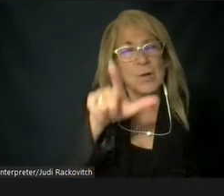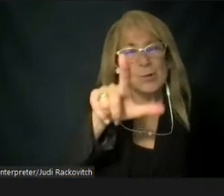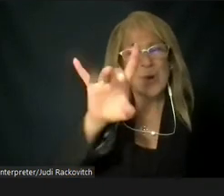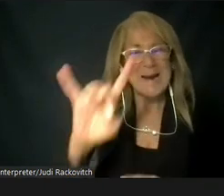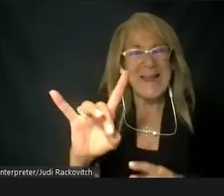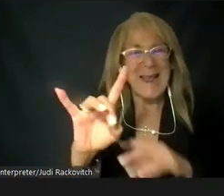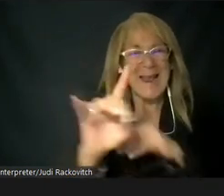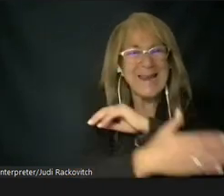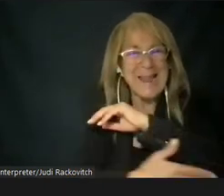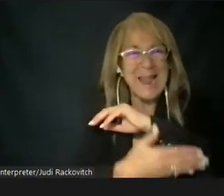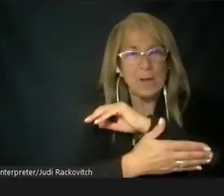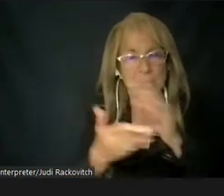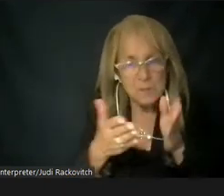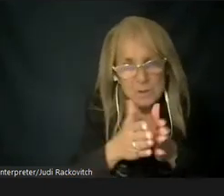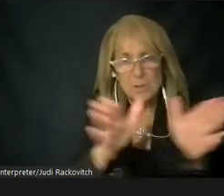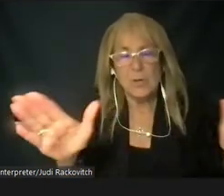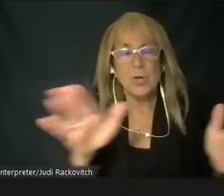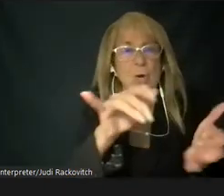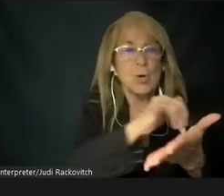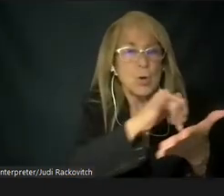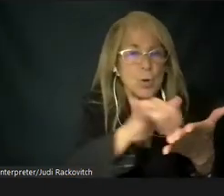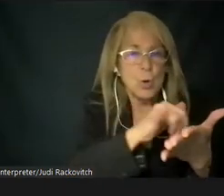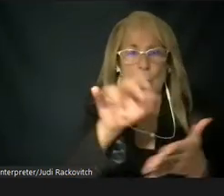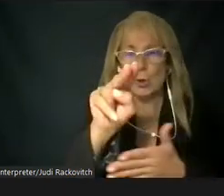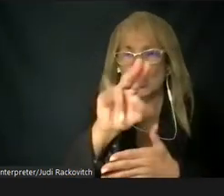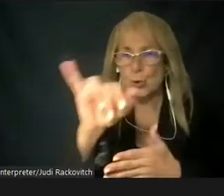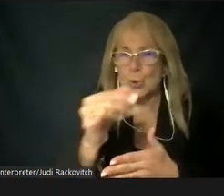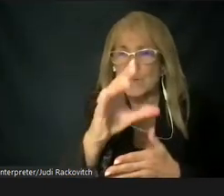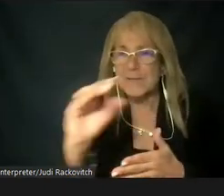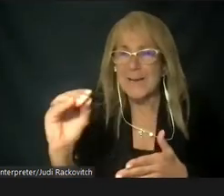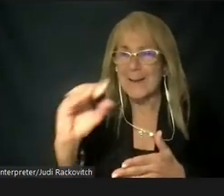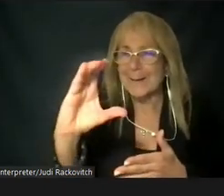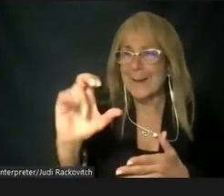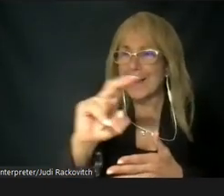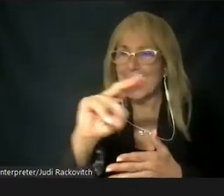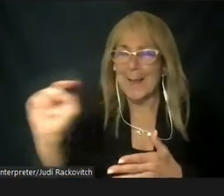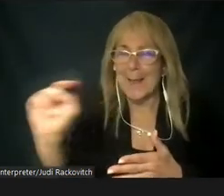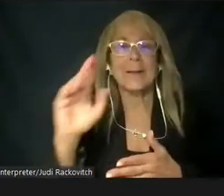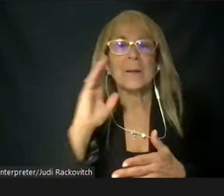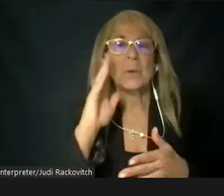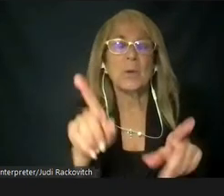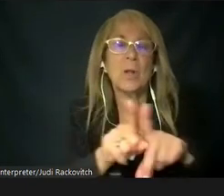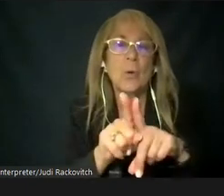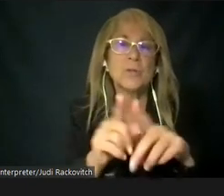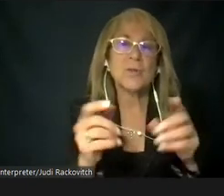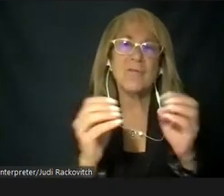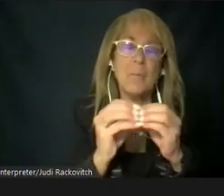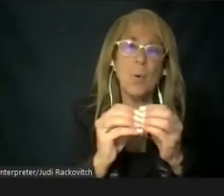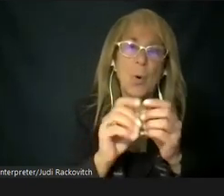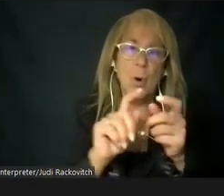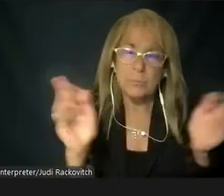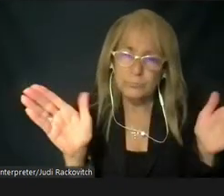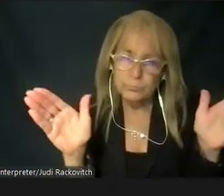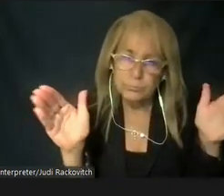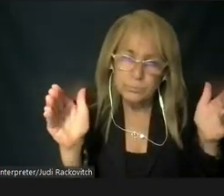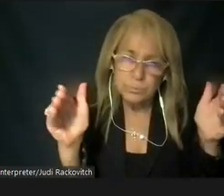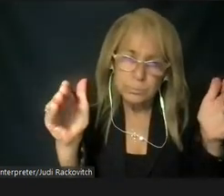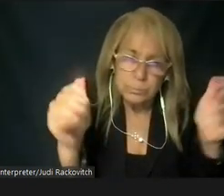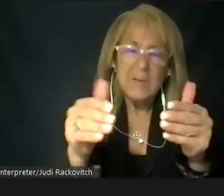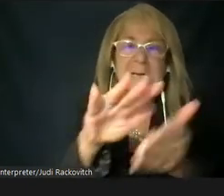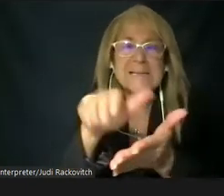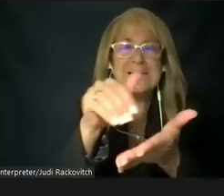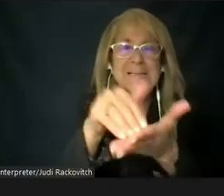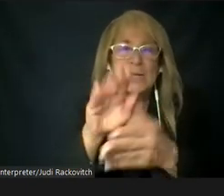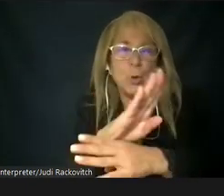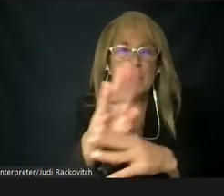throughout New York, New Jersey, and Connecticut. There will also be more refined local study areas, including the Central Business District,